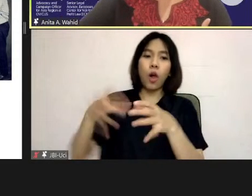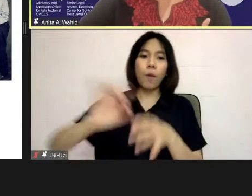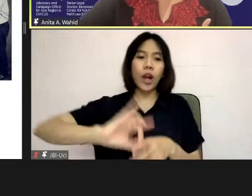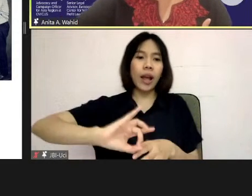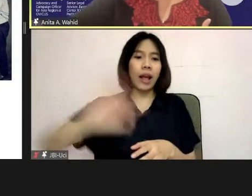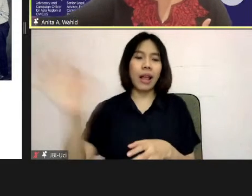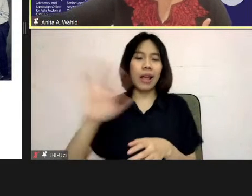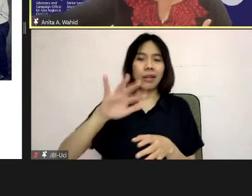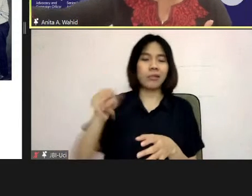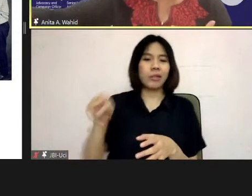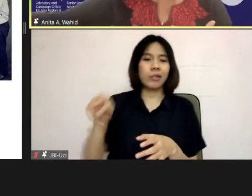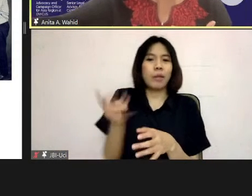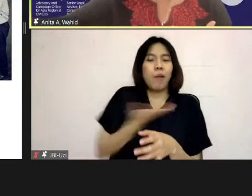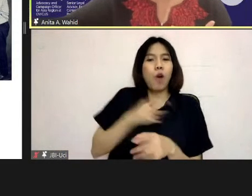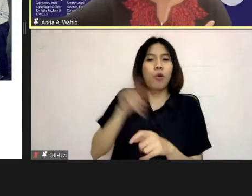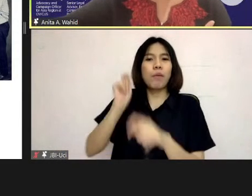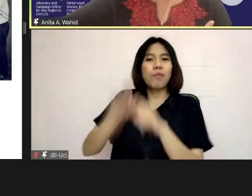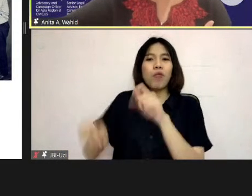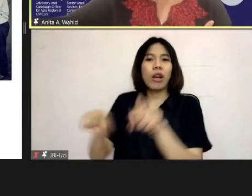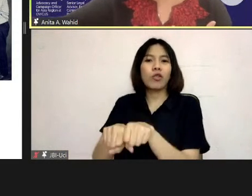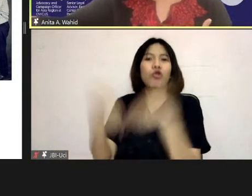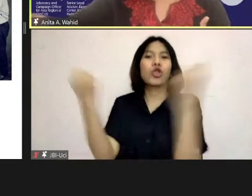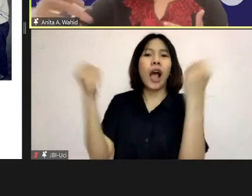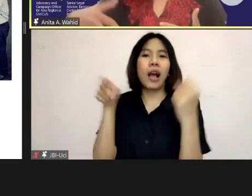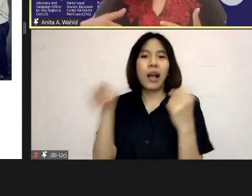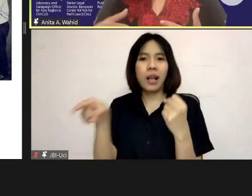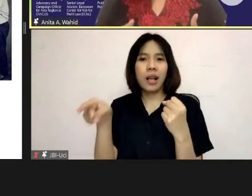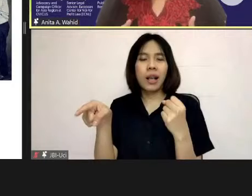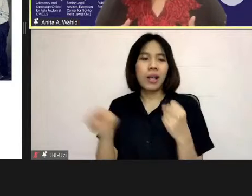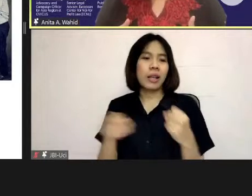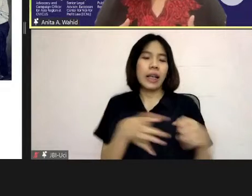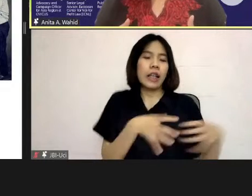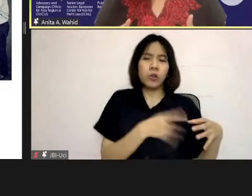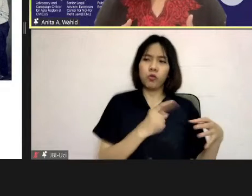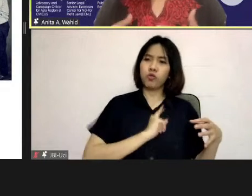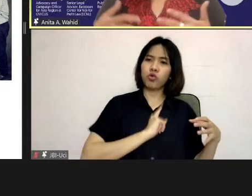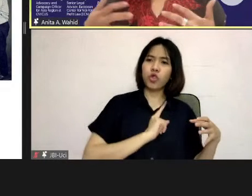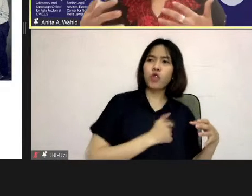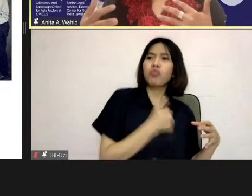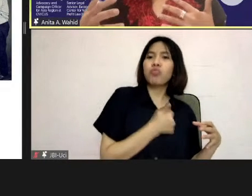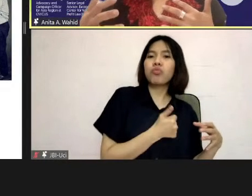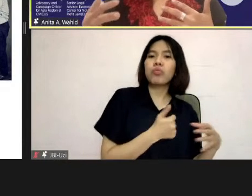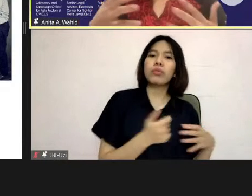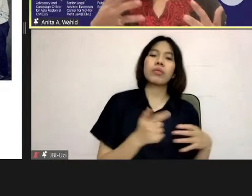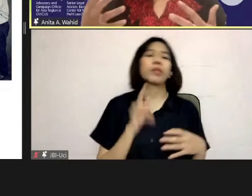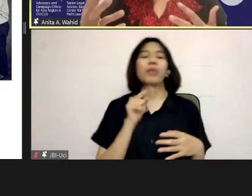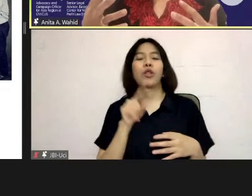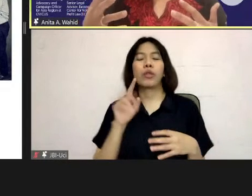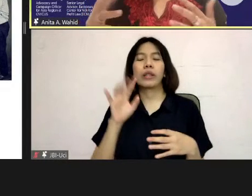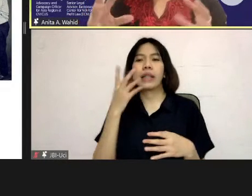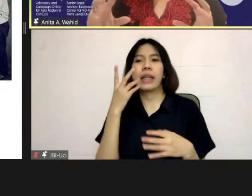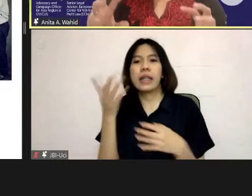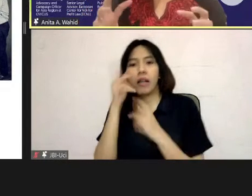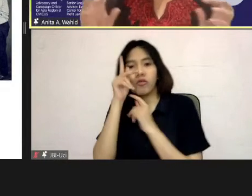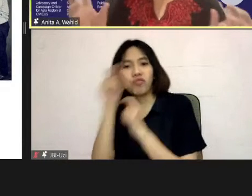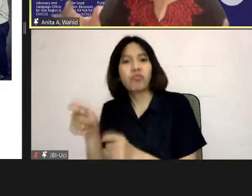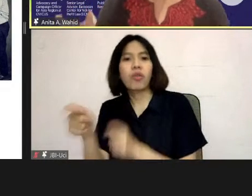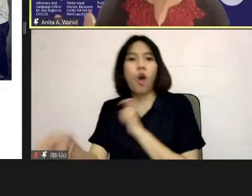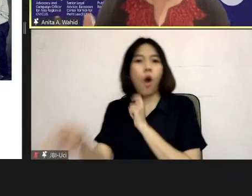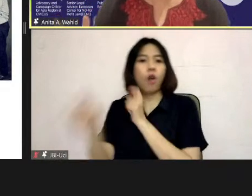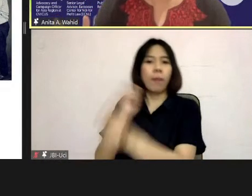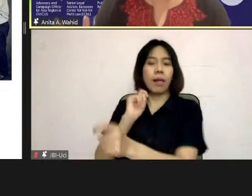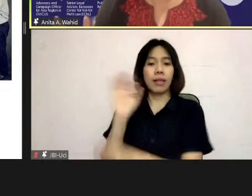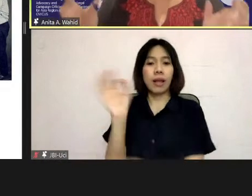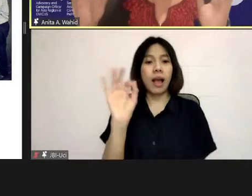our group, and the other groups is them that would like to destroy the countries. So therefore, this